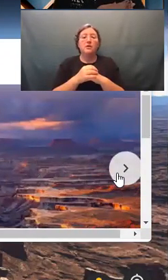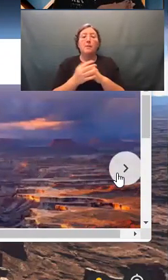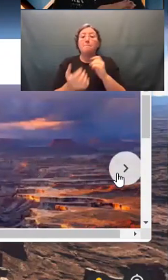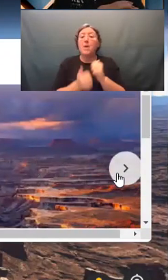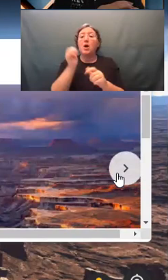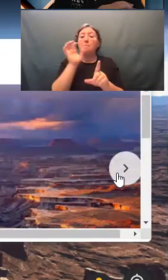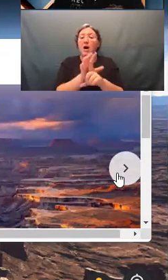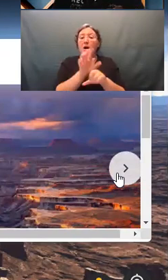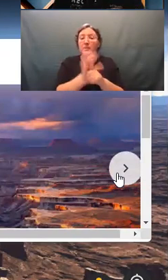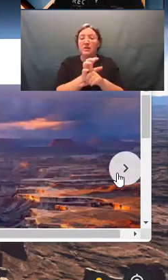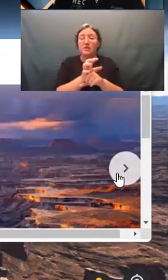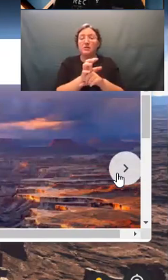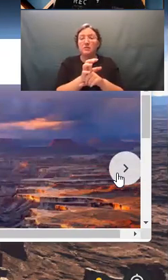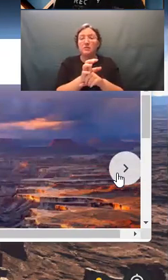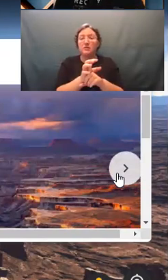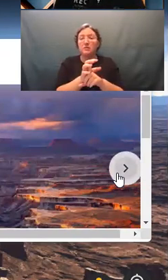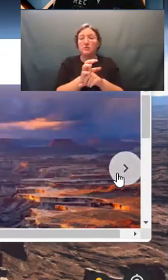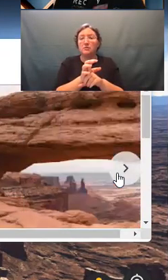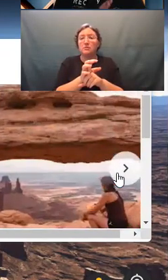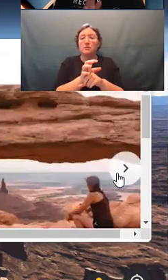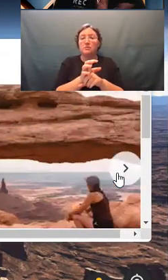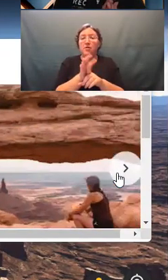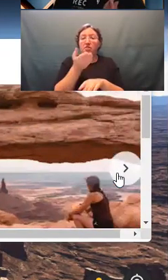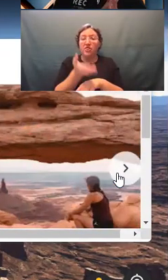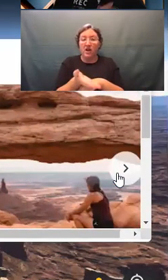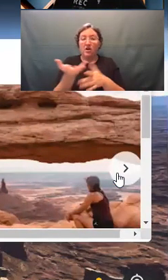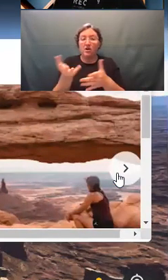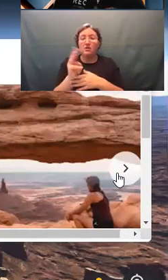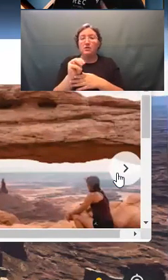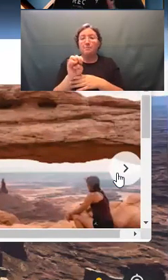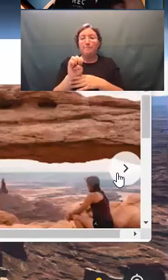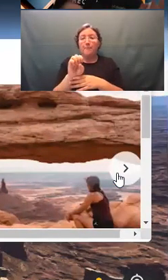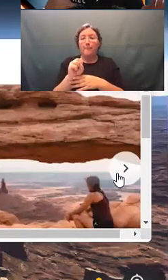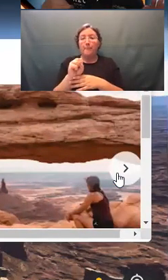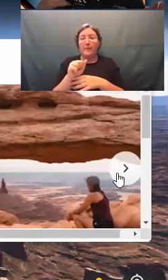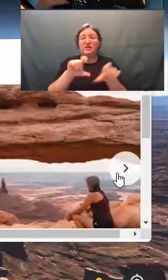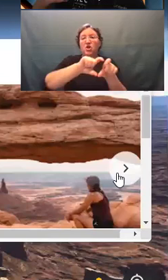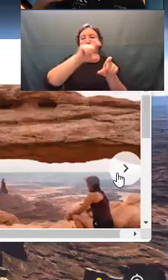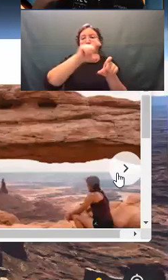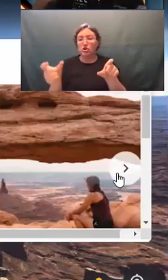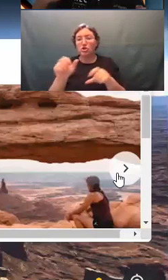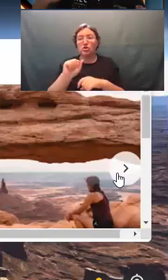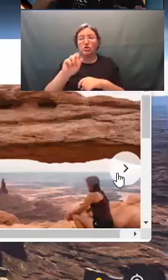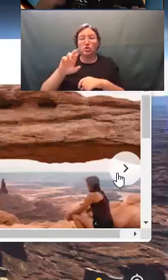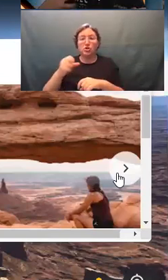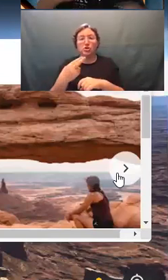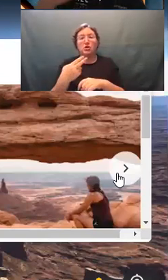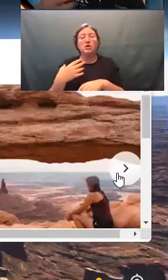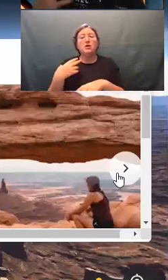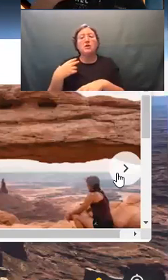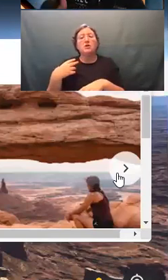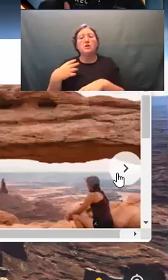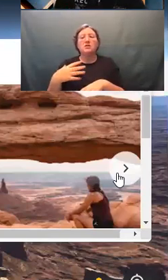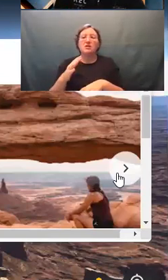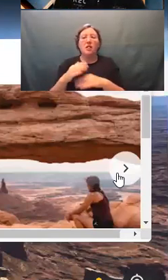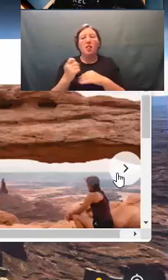popular destinations in Canyonlands would be Mesa Arch. It's about a 2-mile and some change